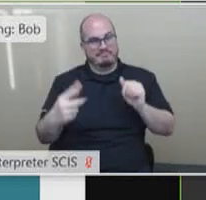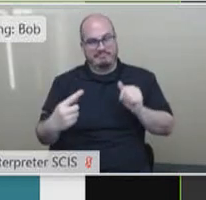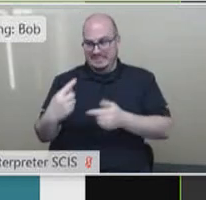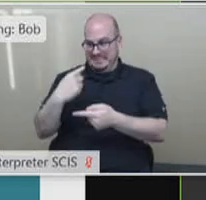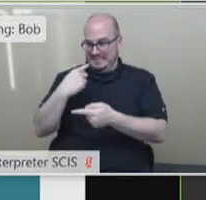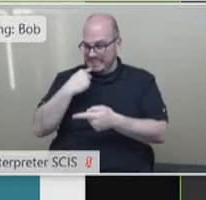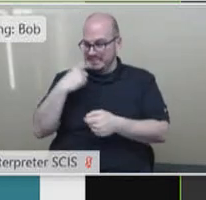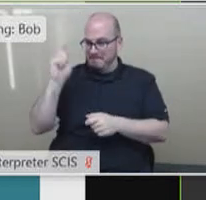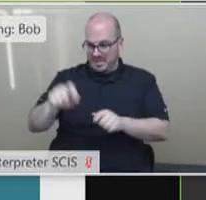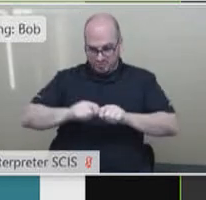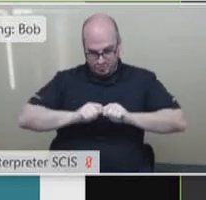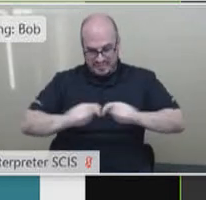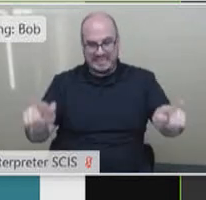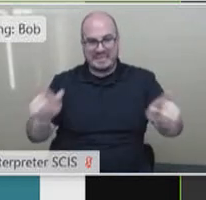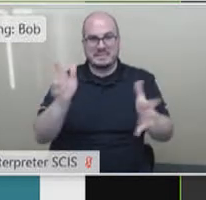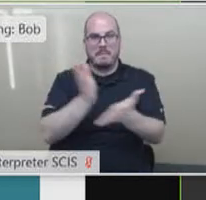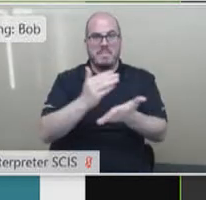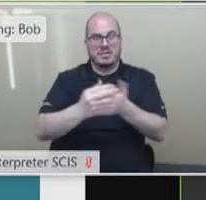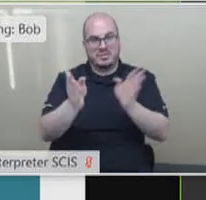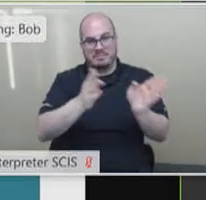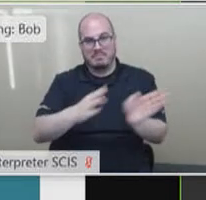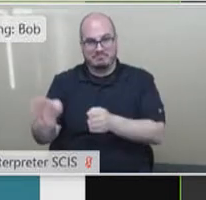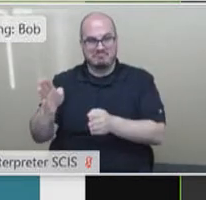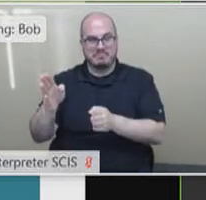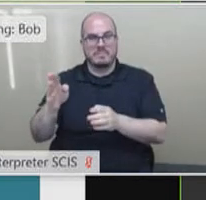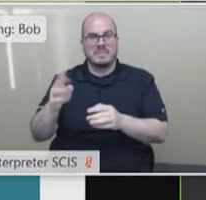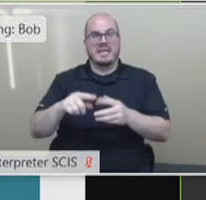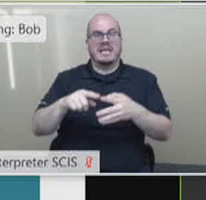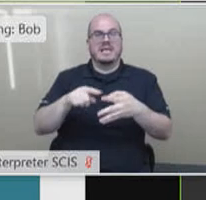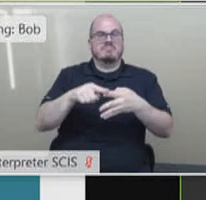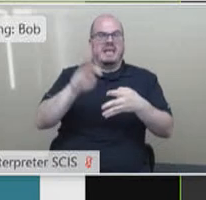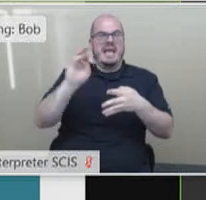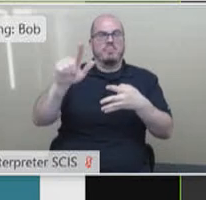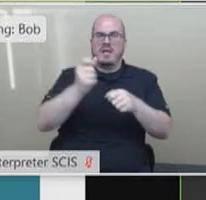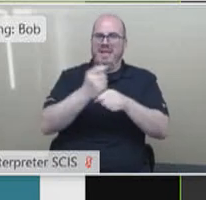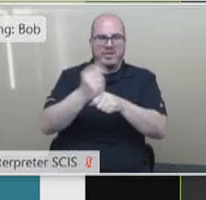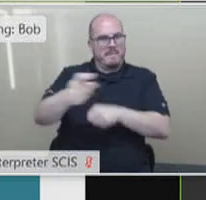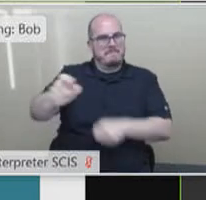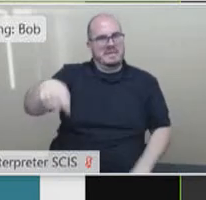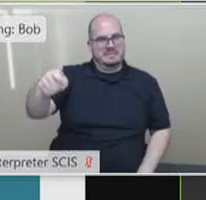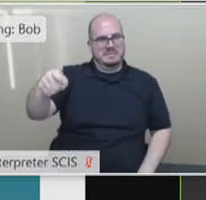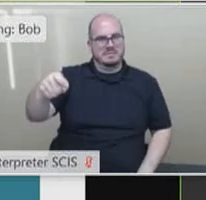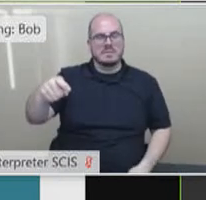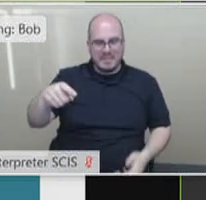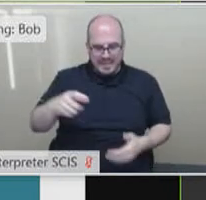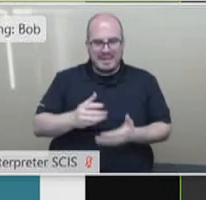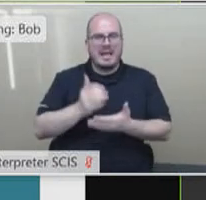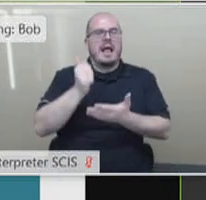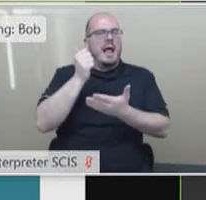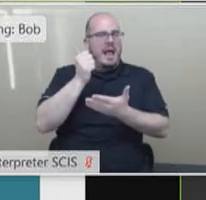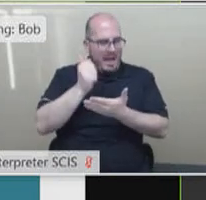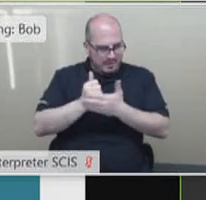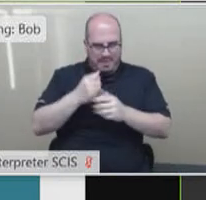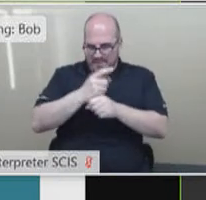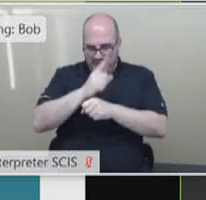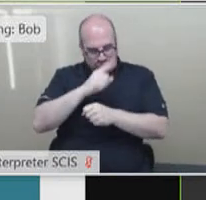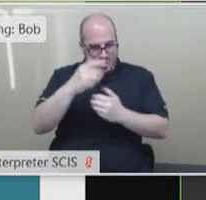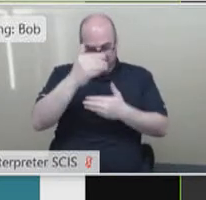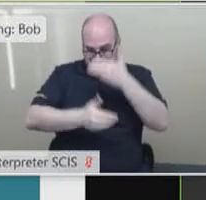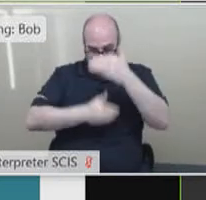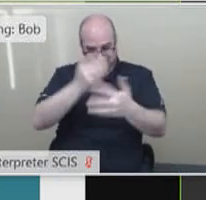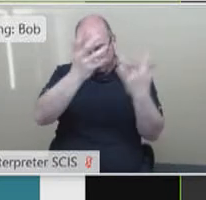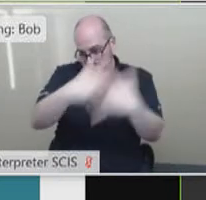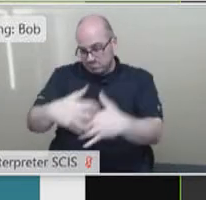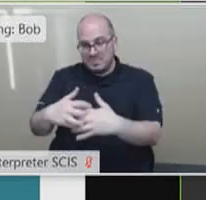release the plan for the budget in early April, and that keeps us on track for the eventual budget passage that must happen by the end of the